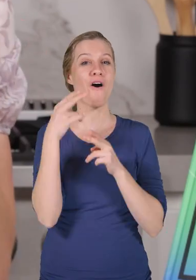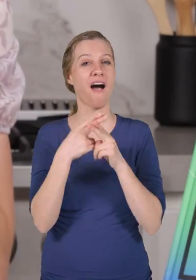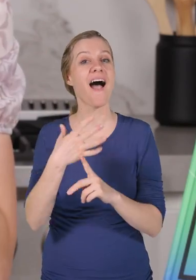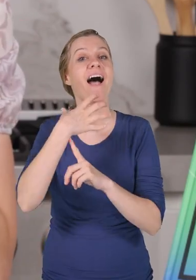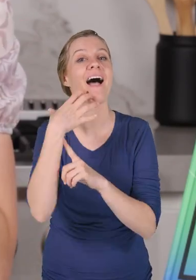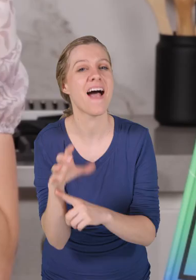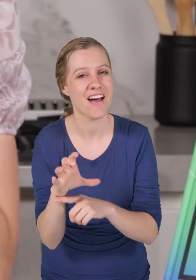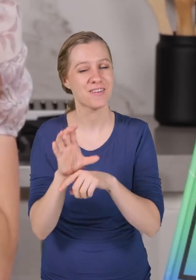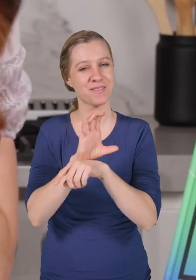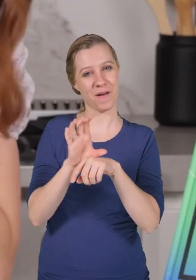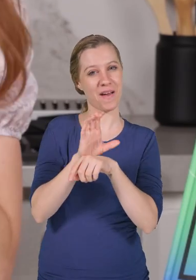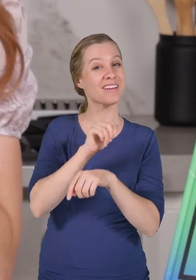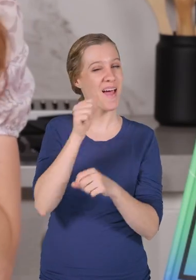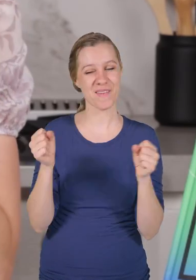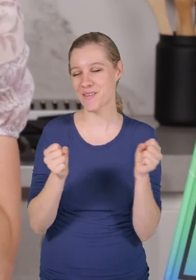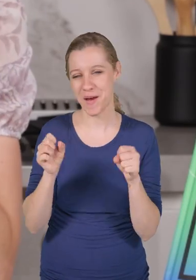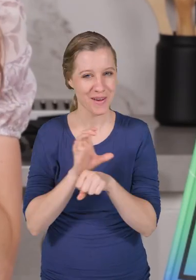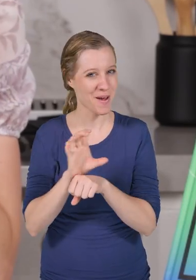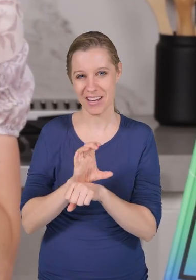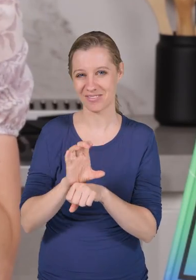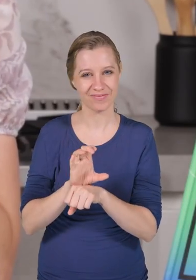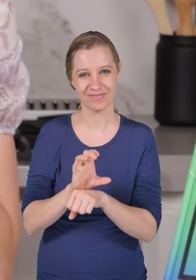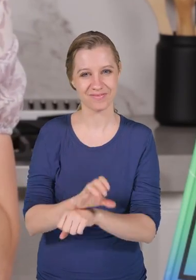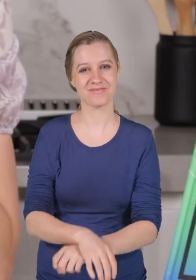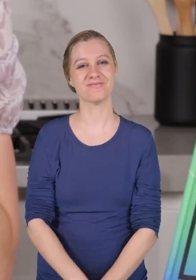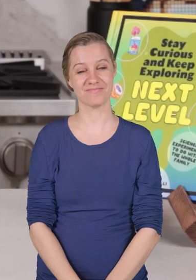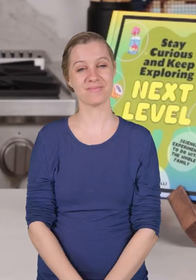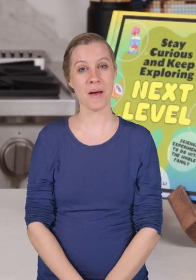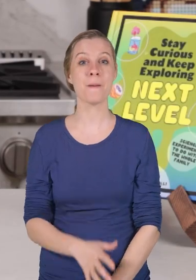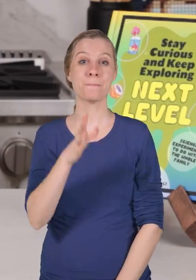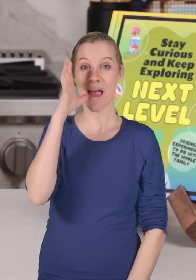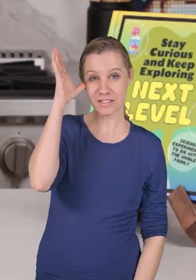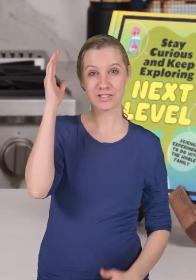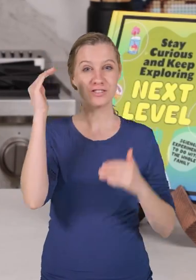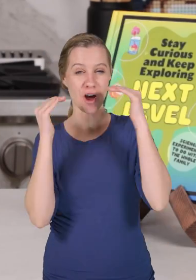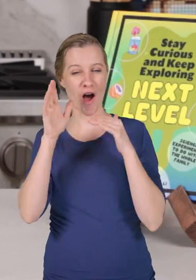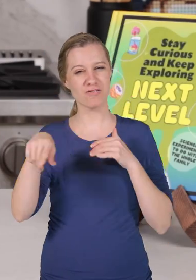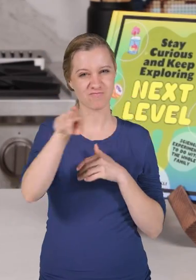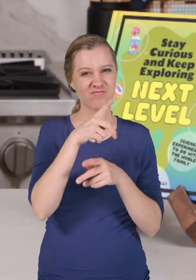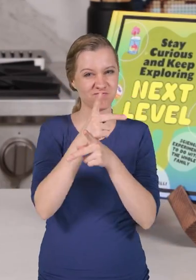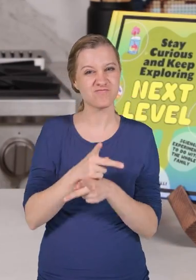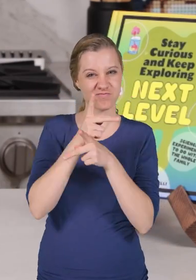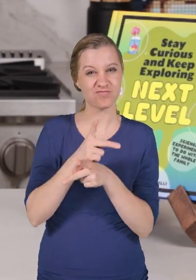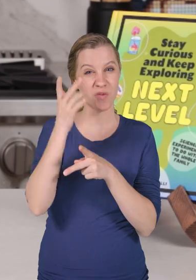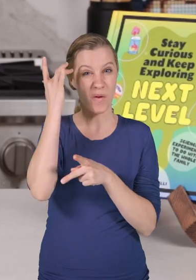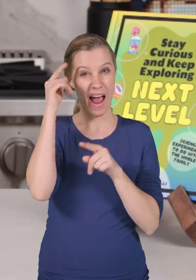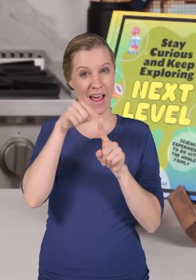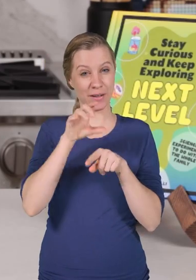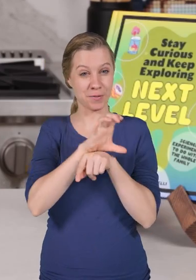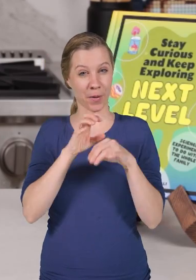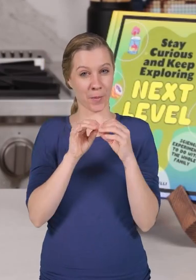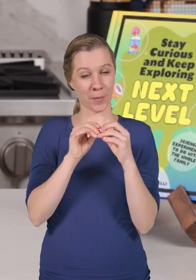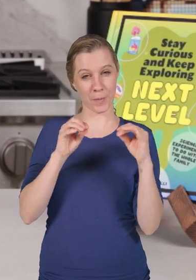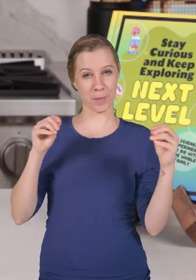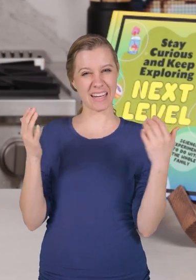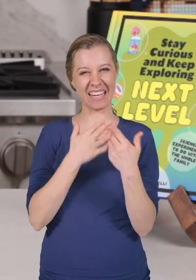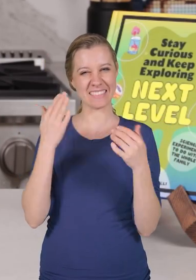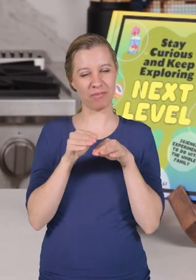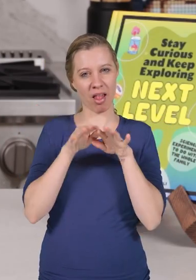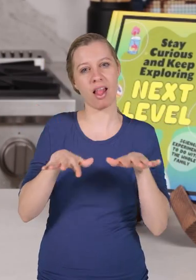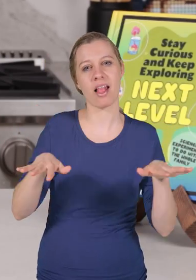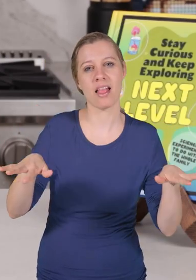And that's why it's called hot cocoa, not cold cocoa. Parents and adults, be a little bit careful with the cocoa powder because this stuff